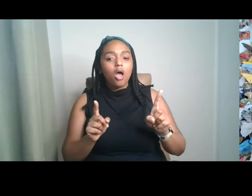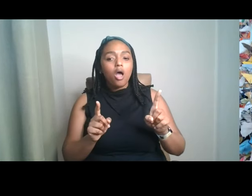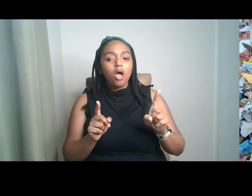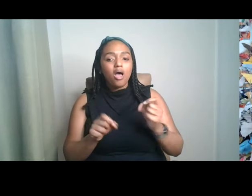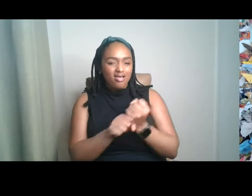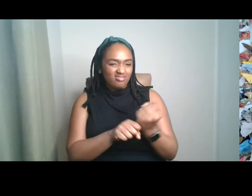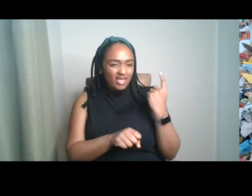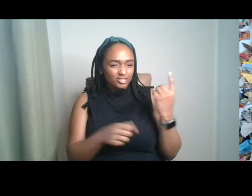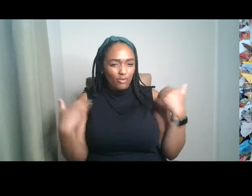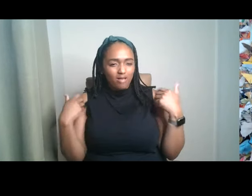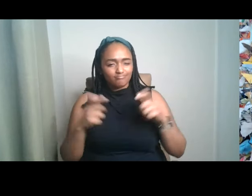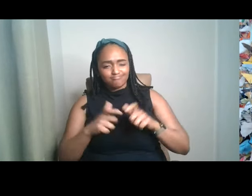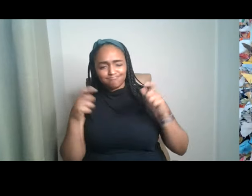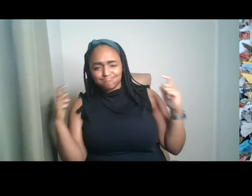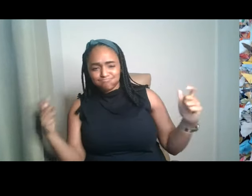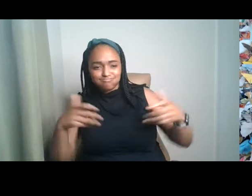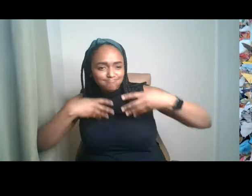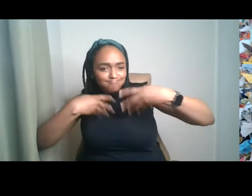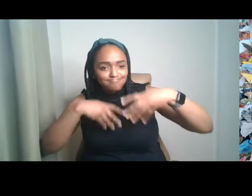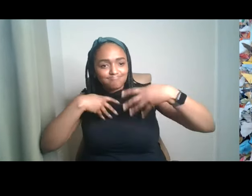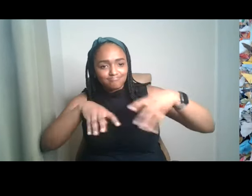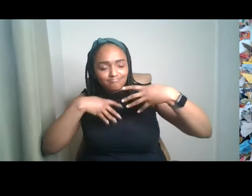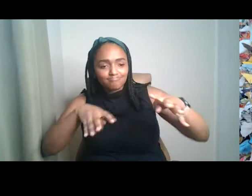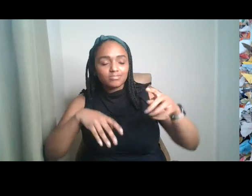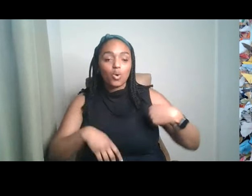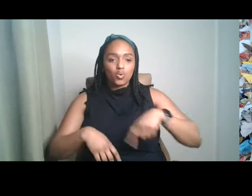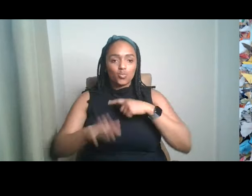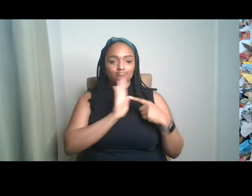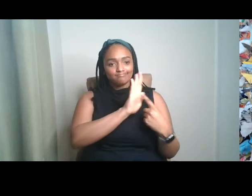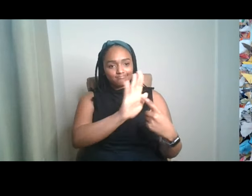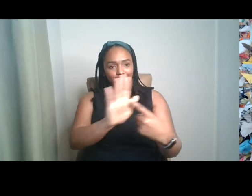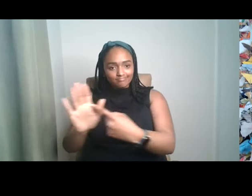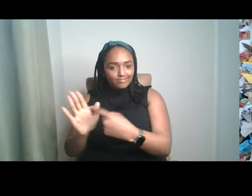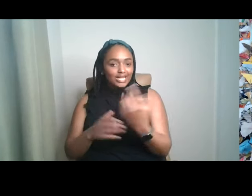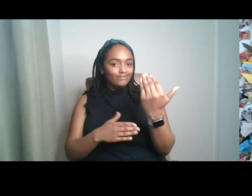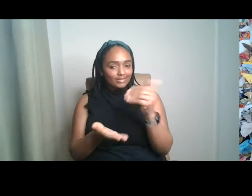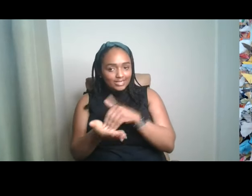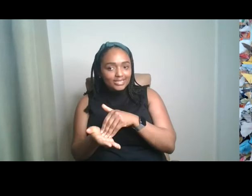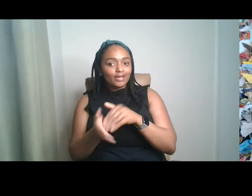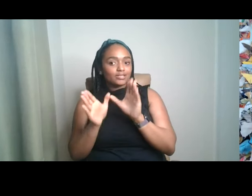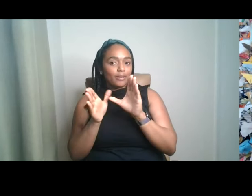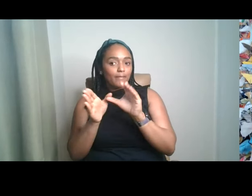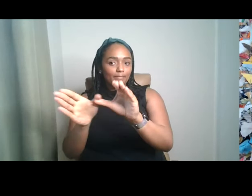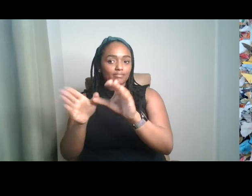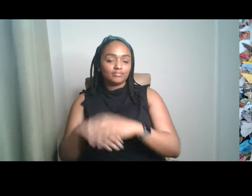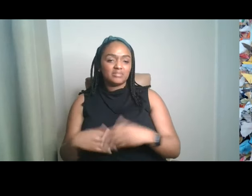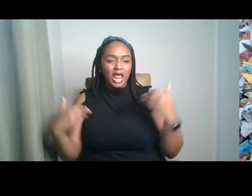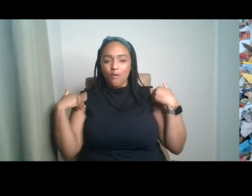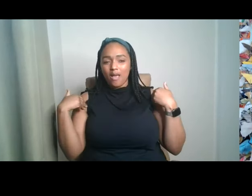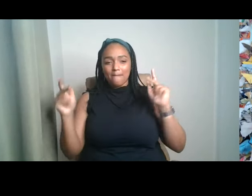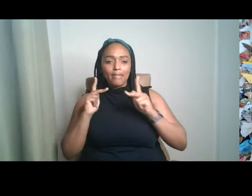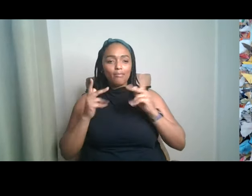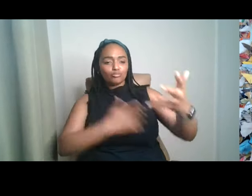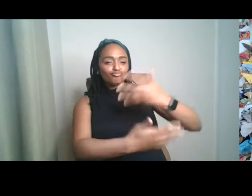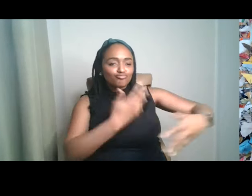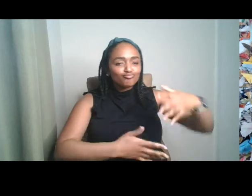video, where we displayed the 15,000 butterflies. There was talking, singing, dancing,